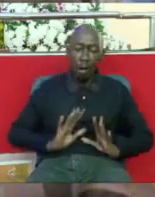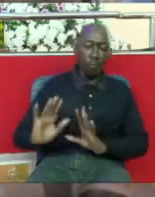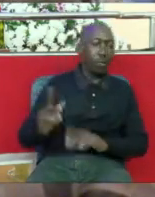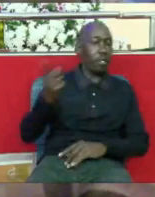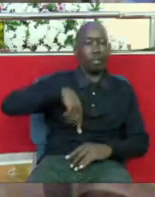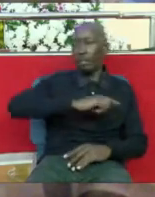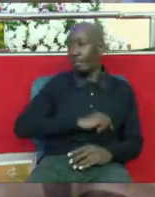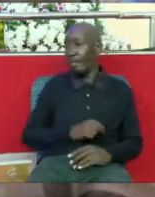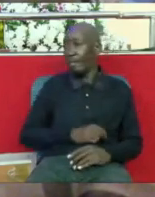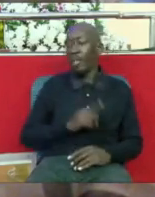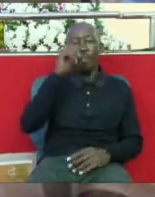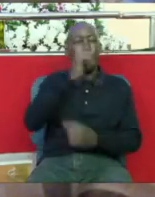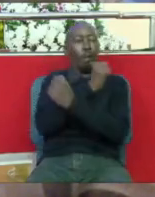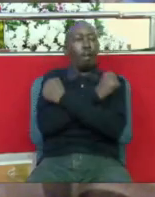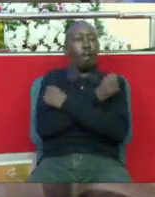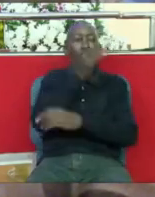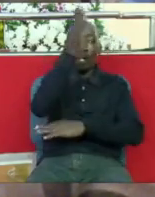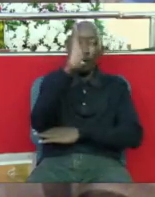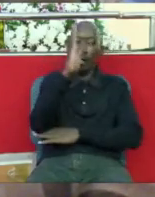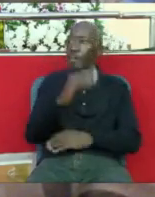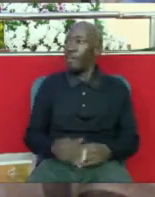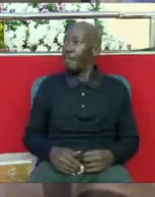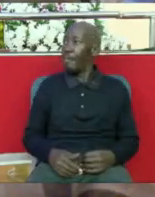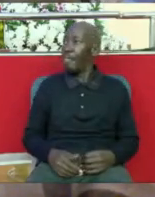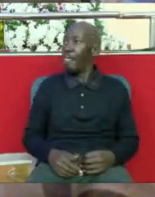Hawezi akatuacha. He's a loving God. Ni Mungu anayetupenda.